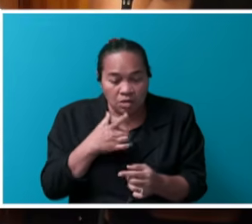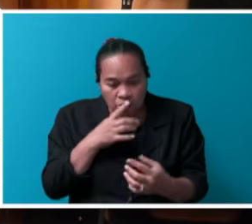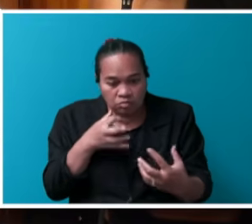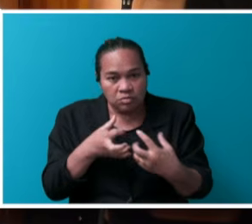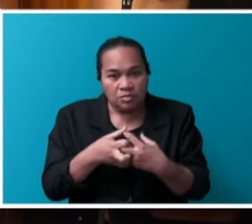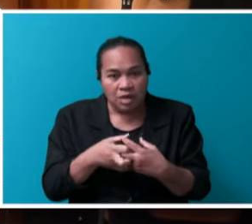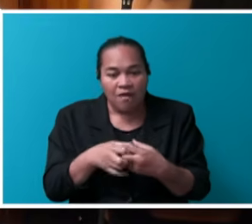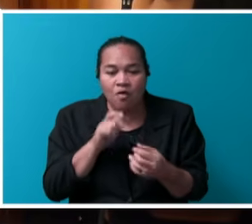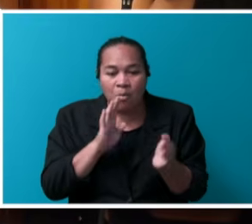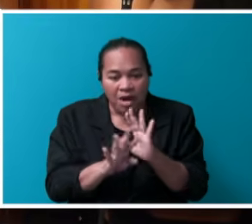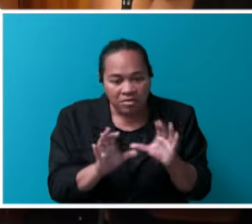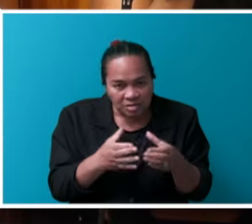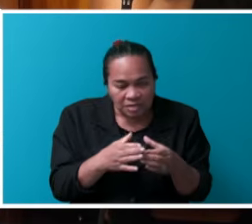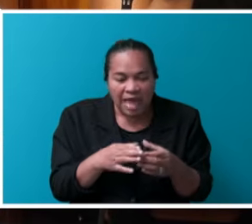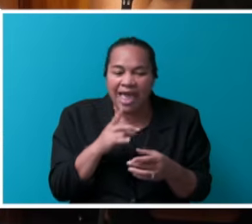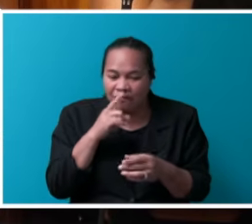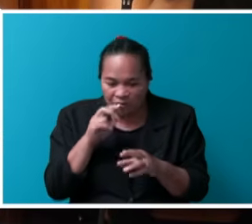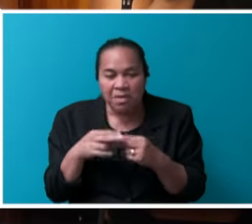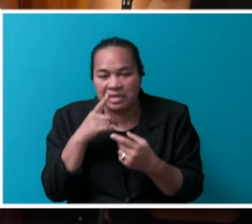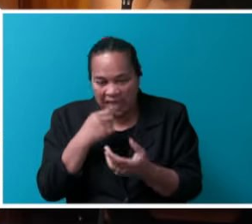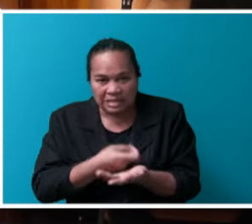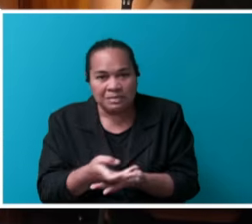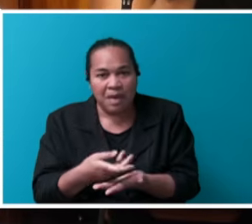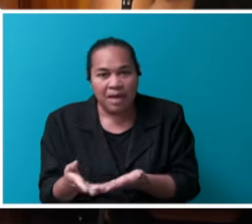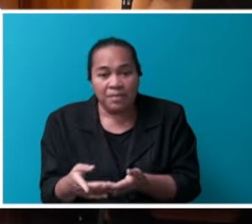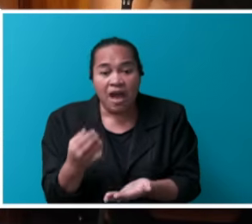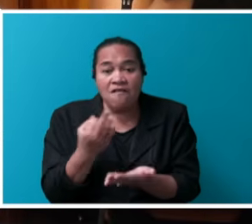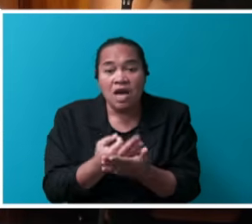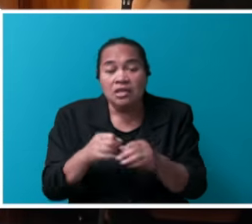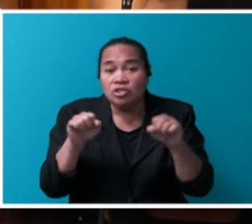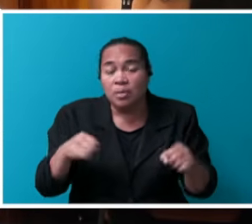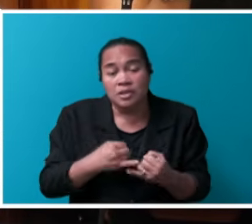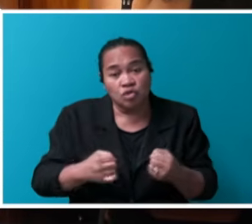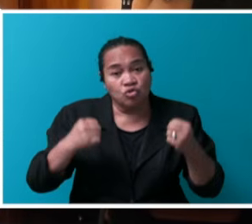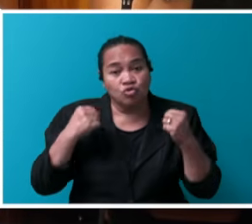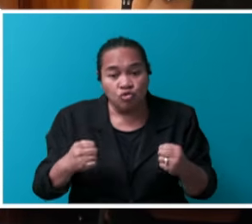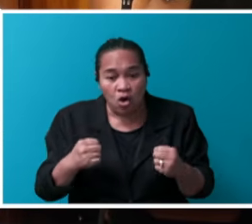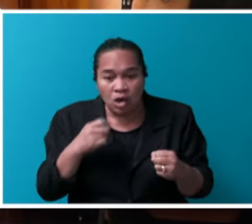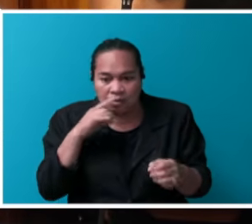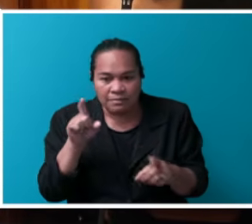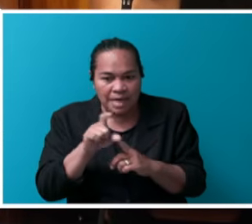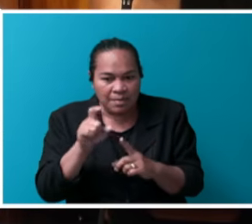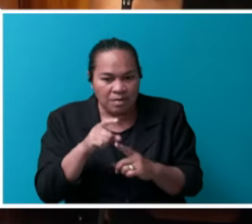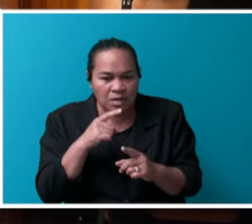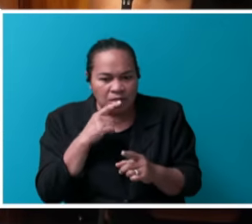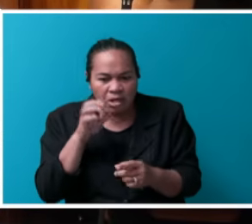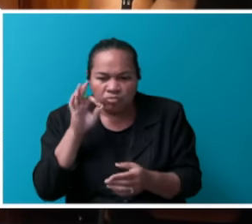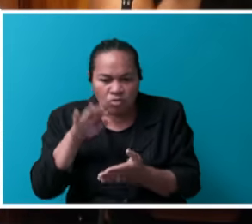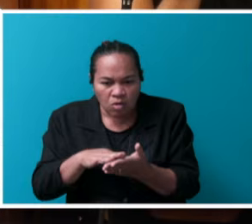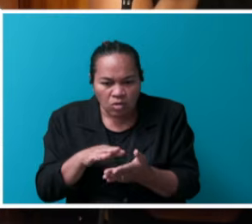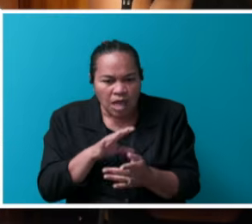sector investment and household spending. Our financial system remains strong and well capitalized with notable decline in